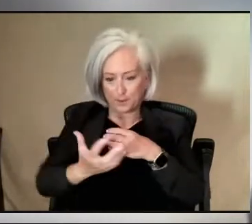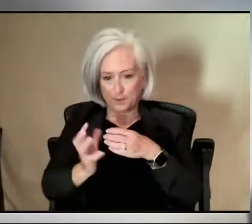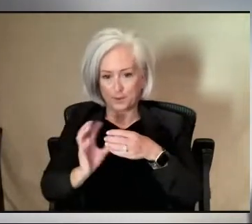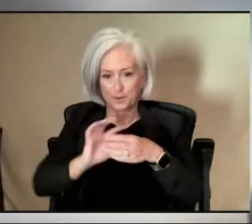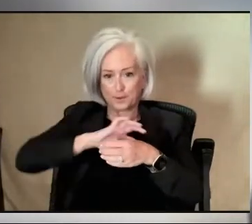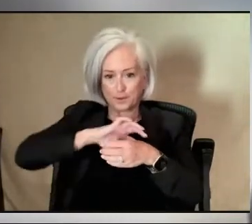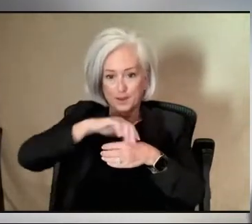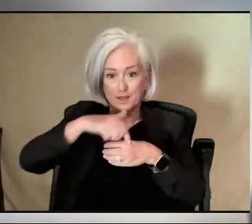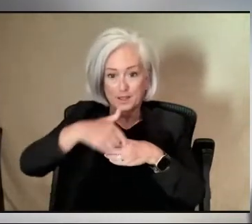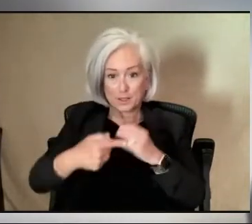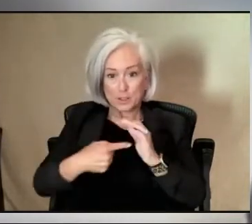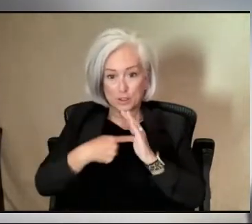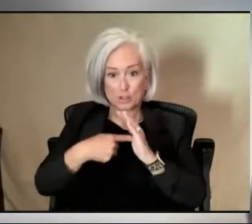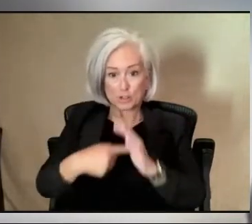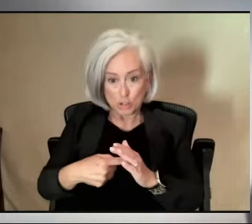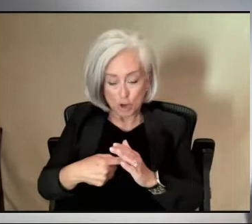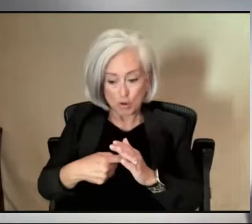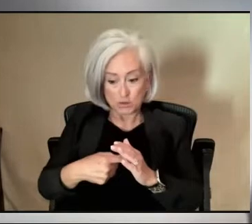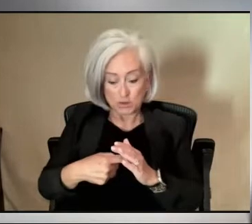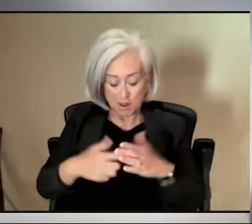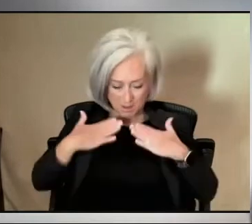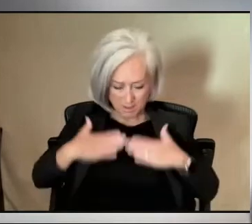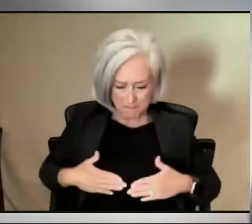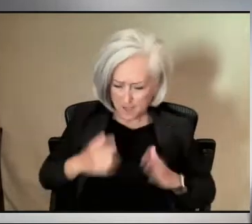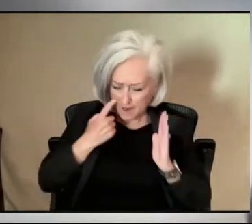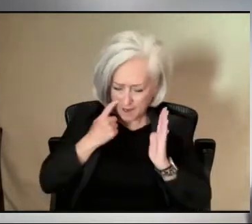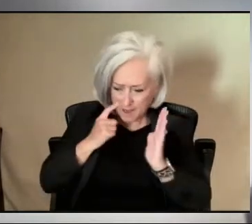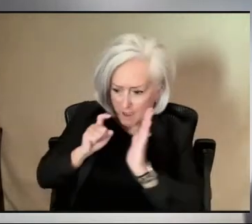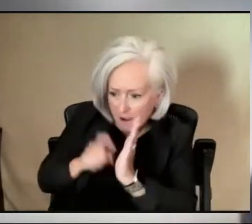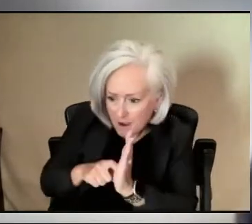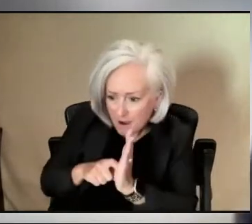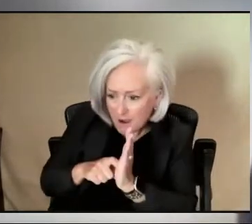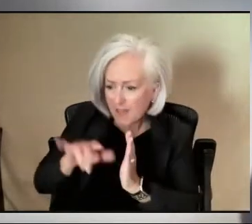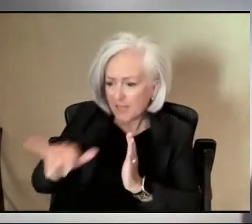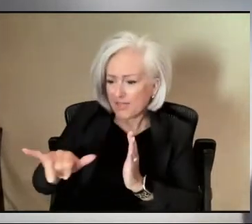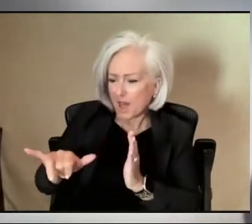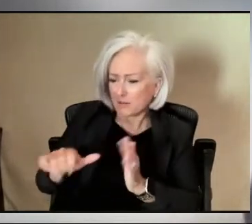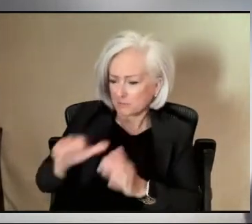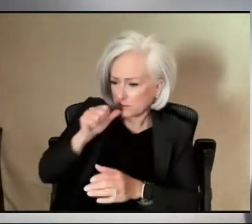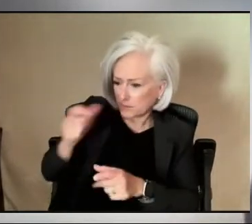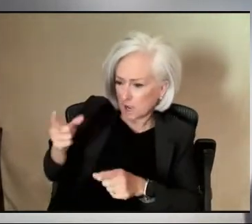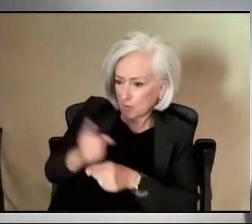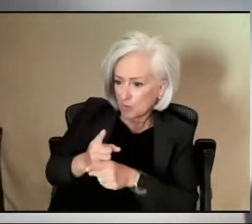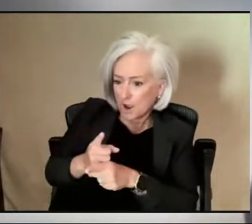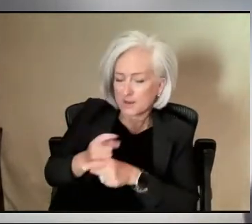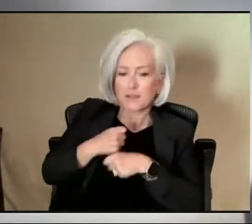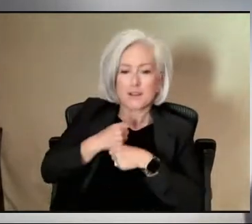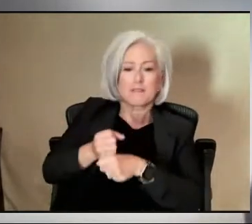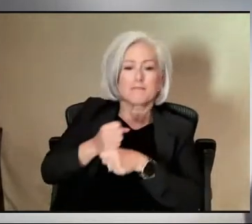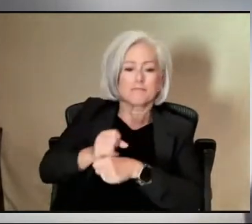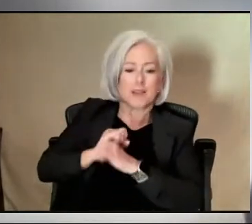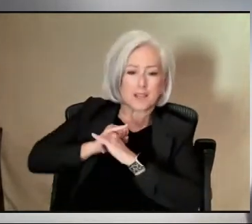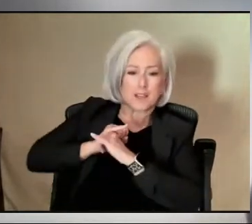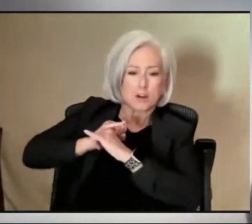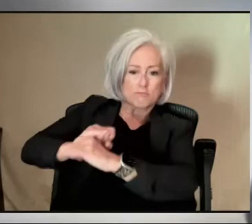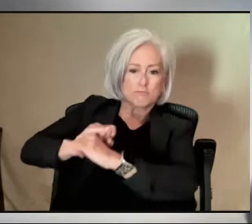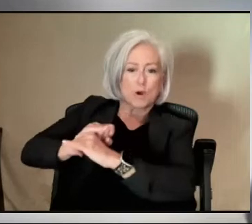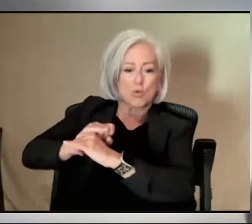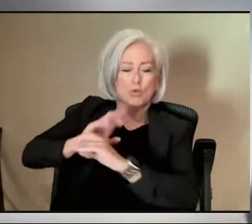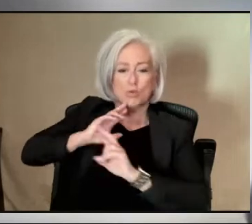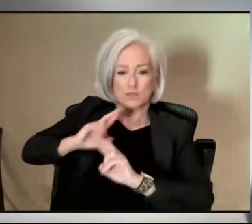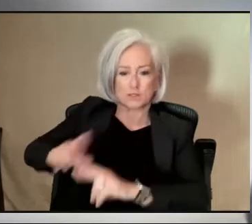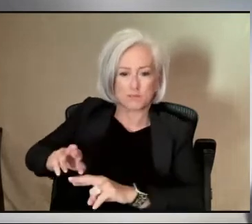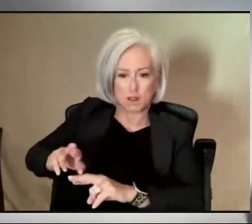something foreign, and they initiate an immune response. So particular types of immune cells